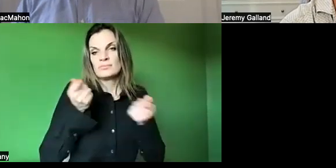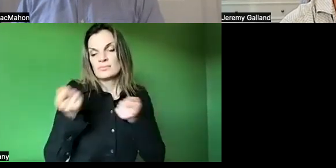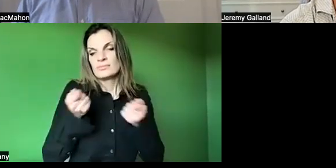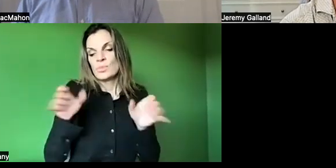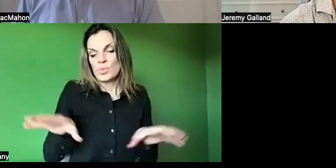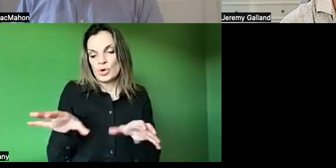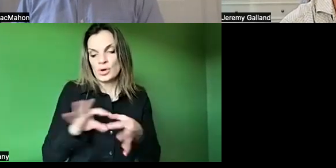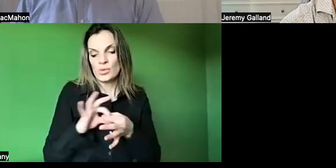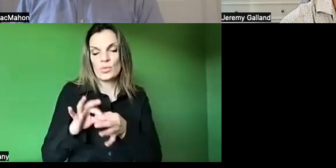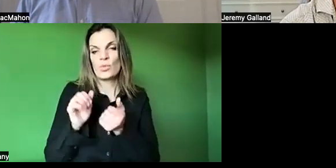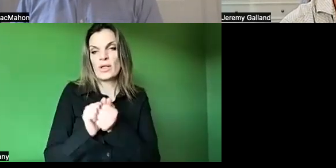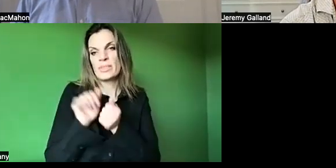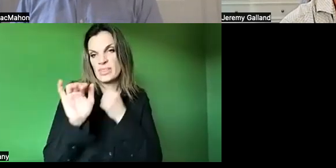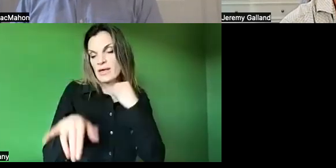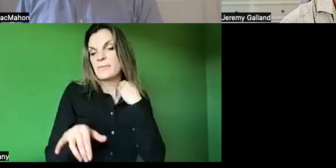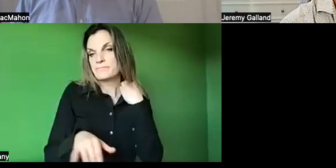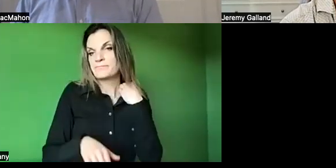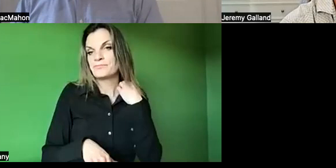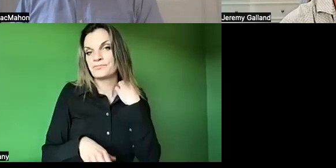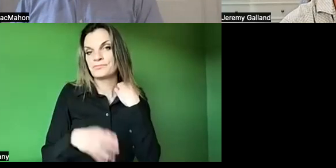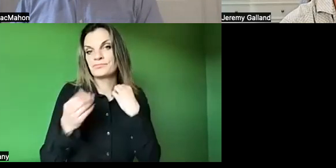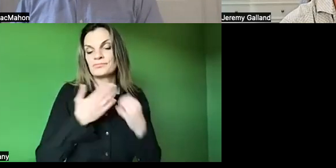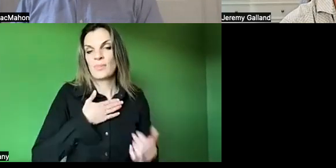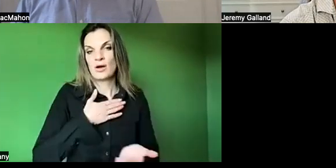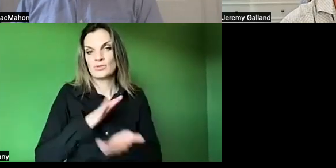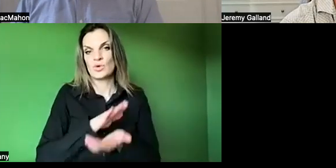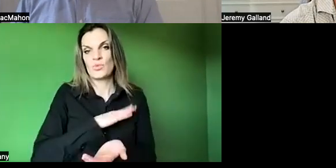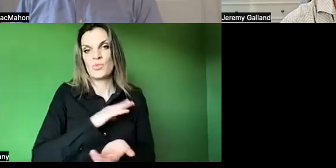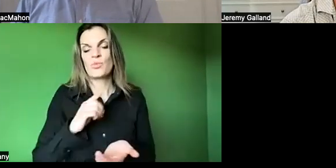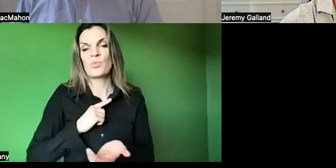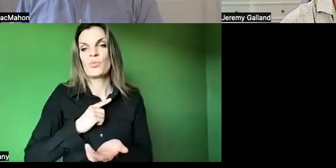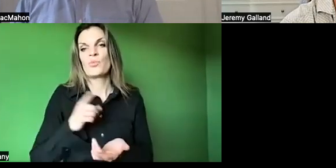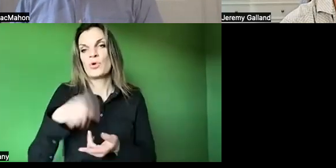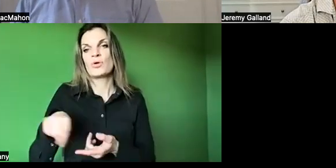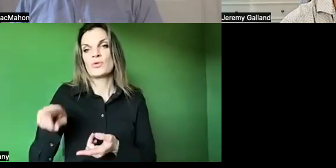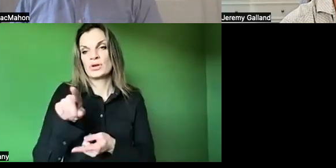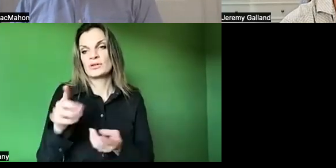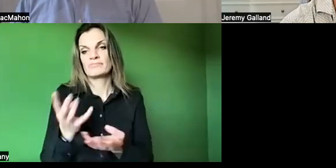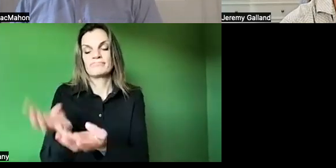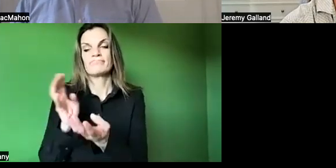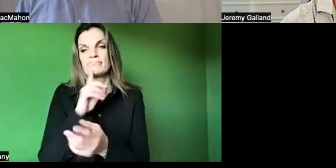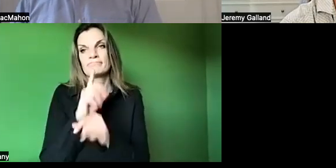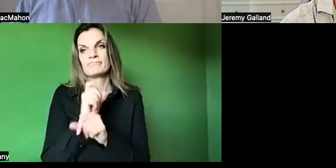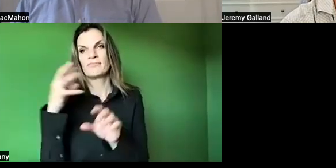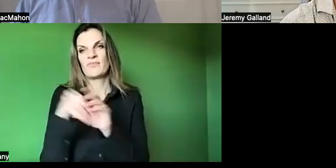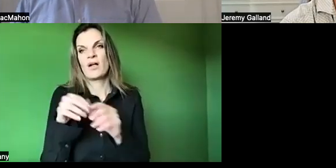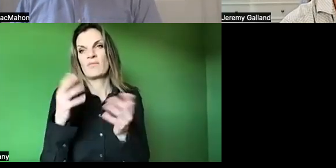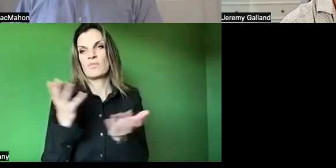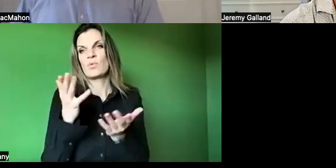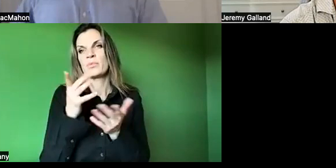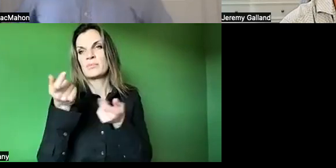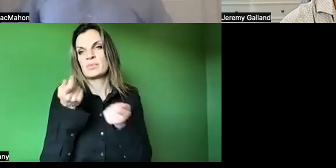is focused right now on that. And our school board trustees are aware and involved in what the